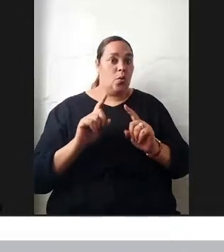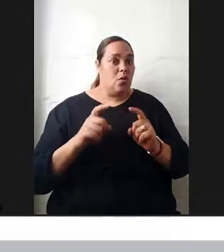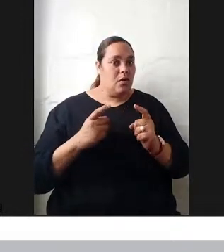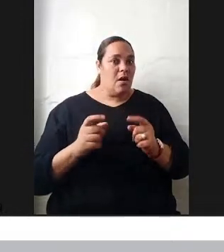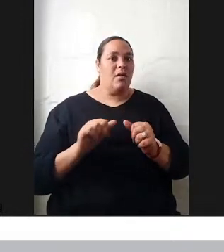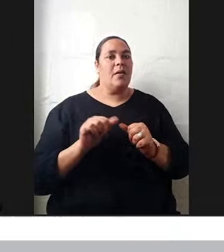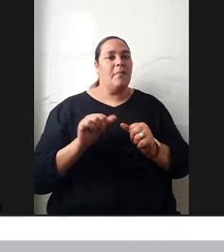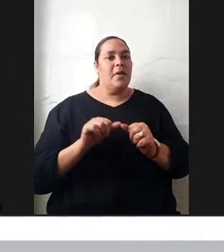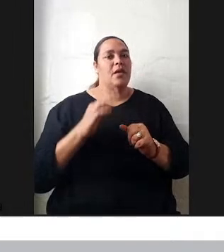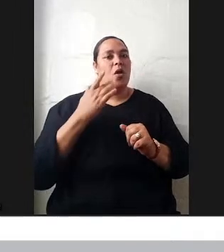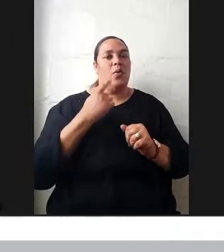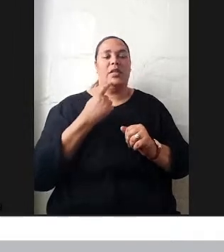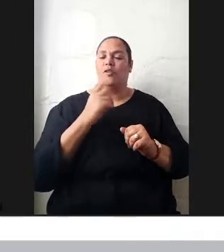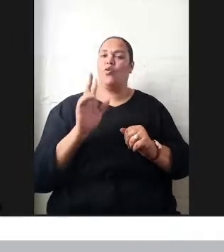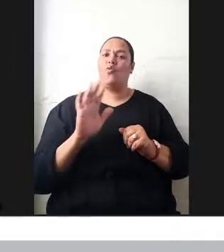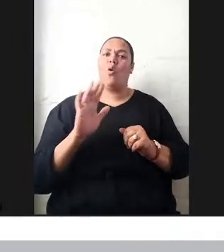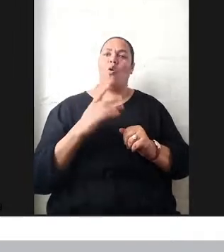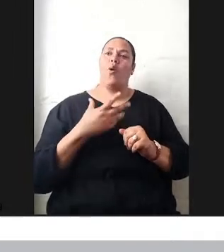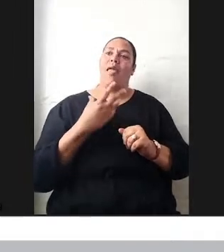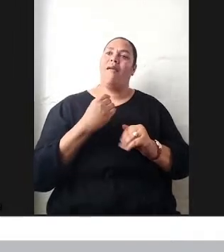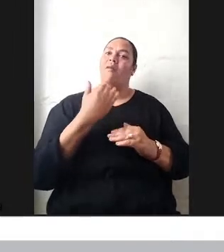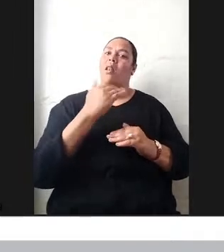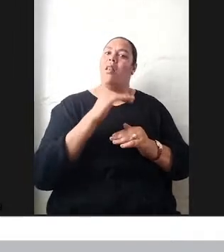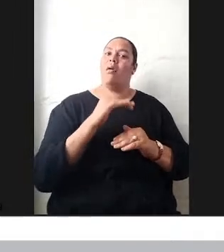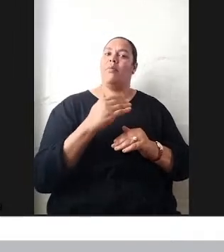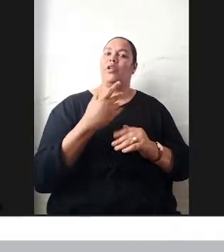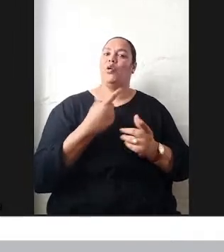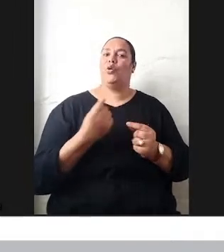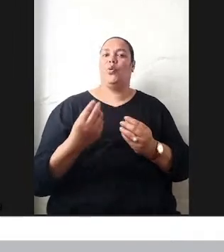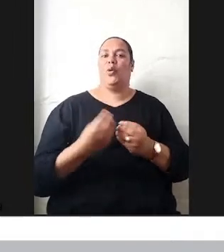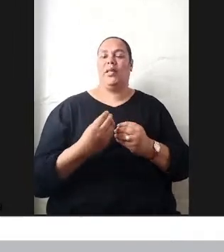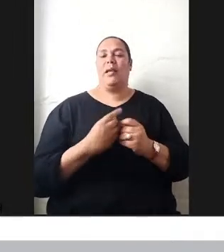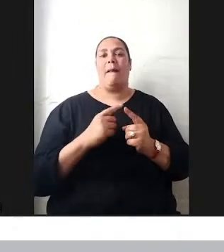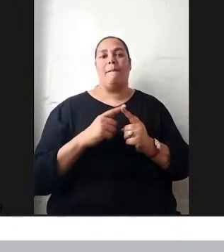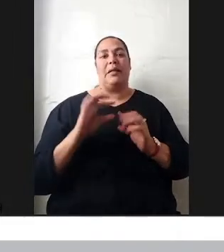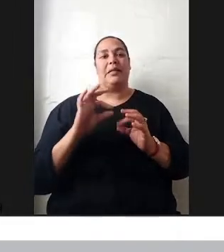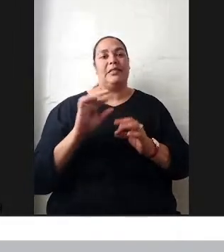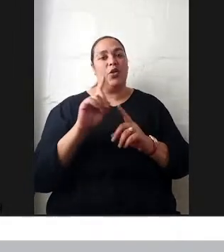said, no, we've got limitations of doing it. But it can't be a question that is asked